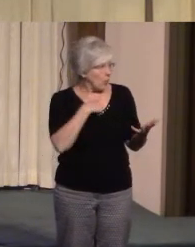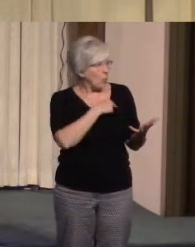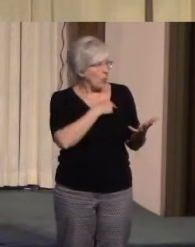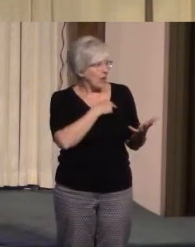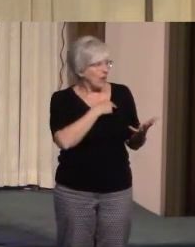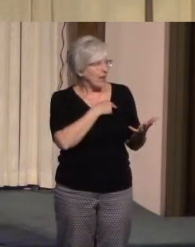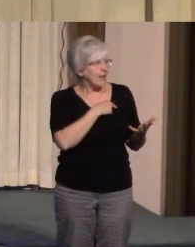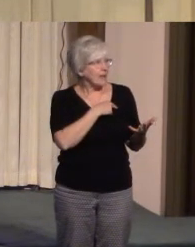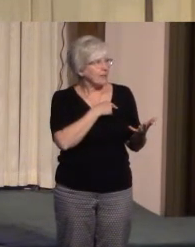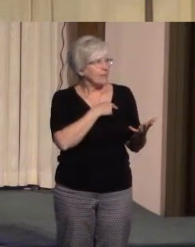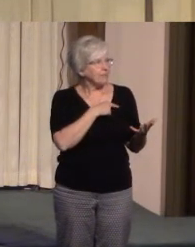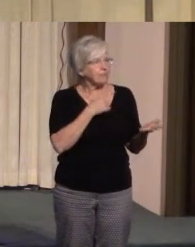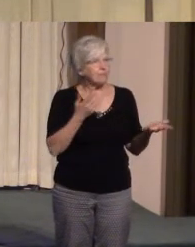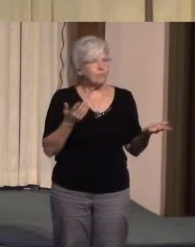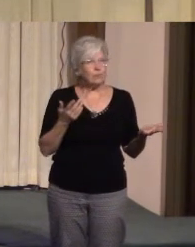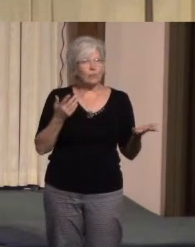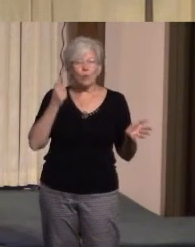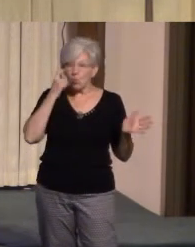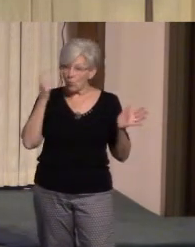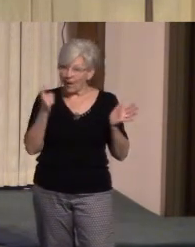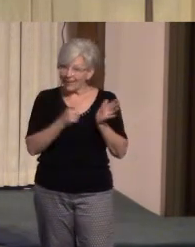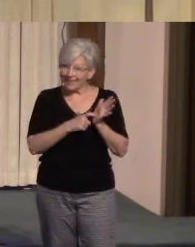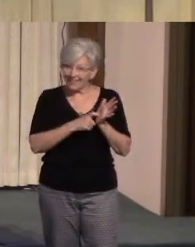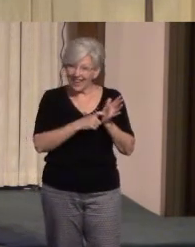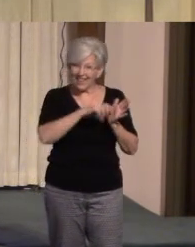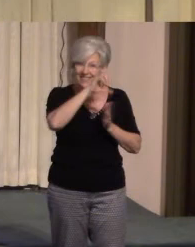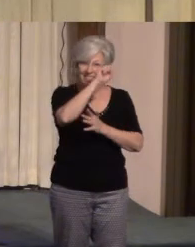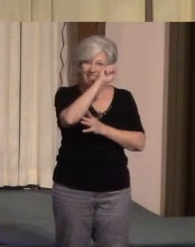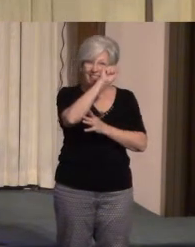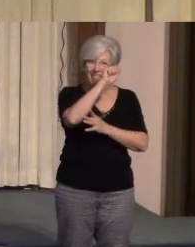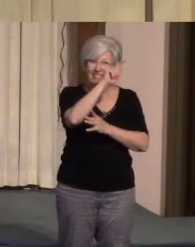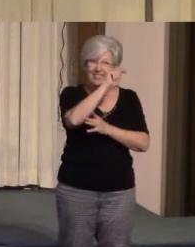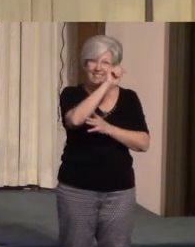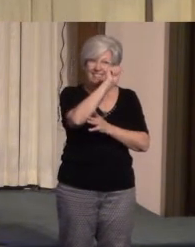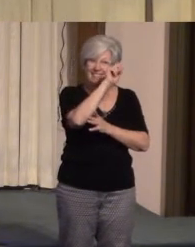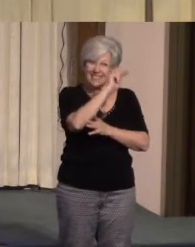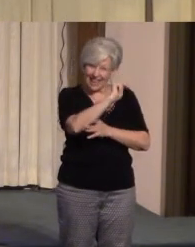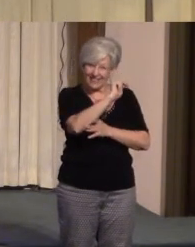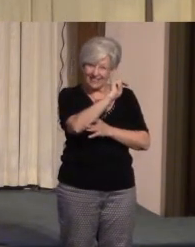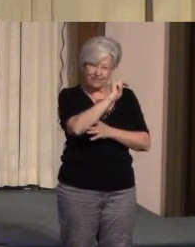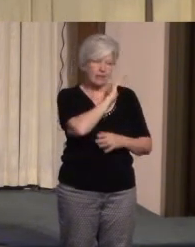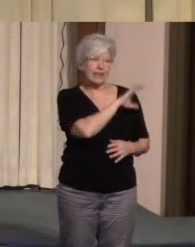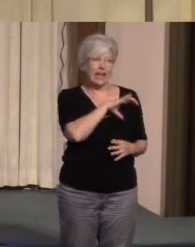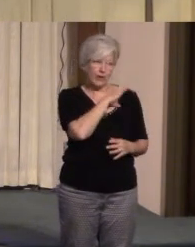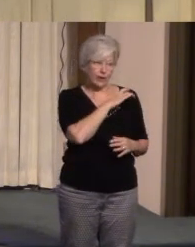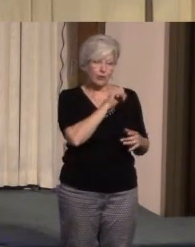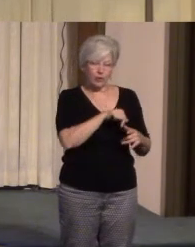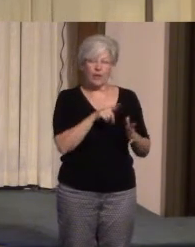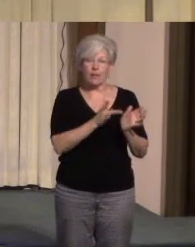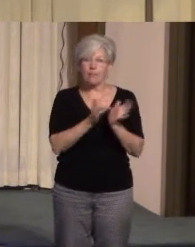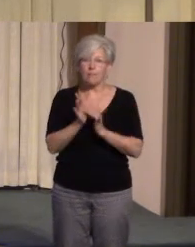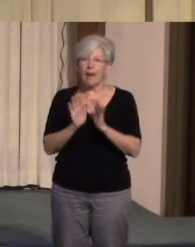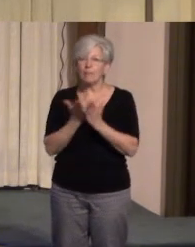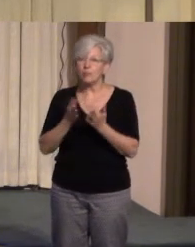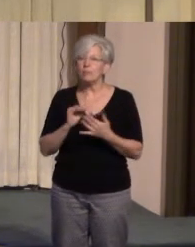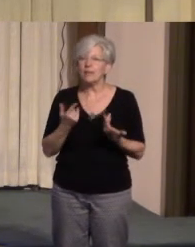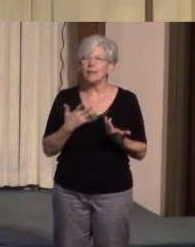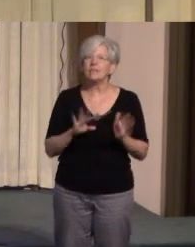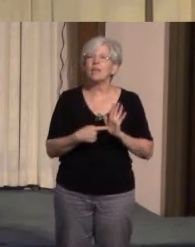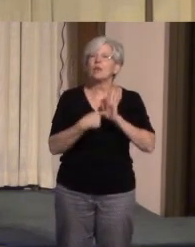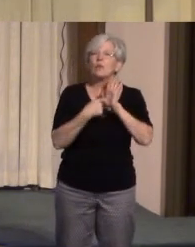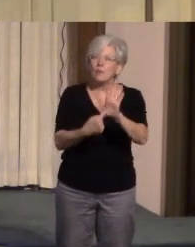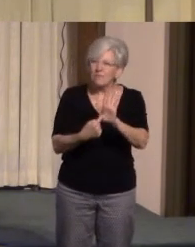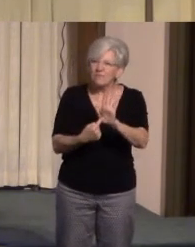What we recognize the Satan character in the Bible to be is essentially a representation of the